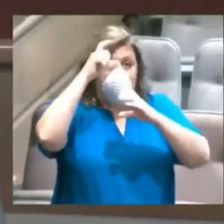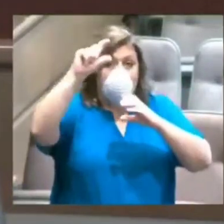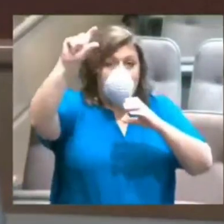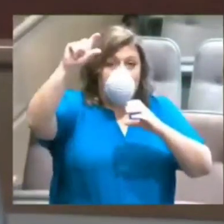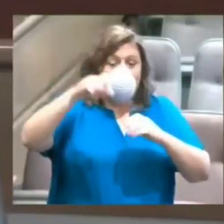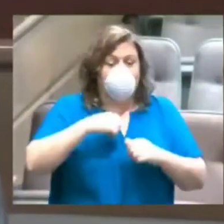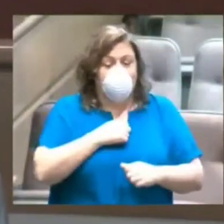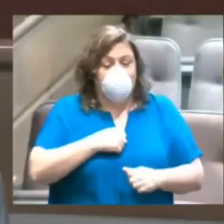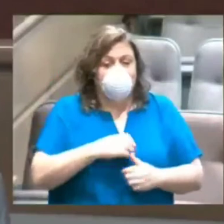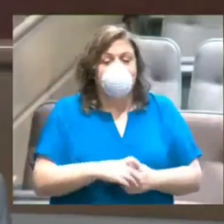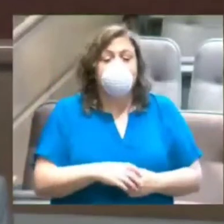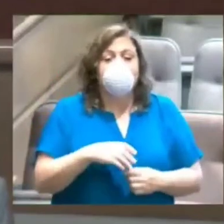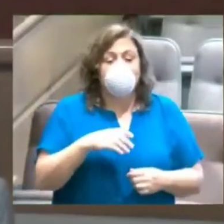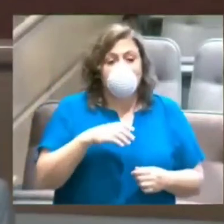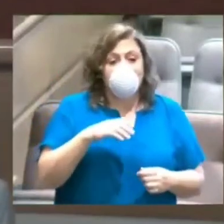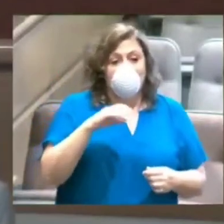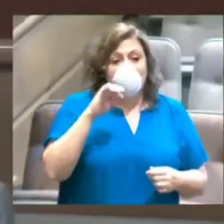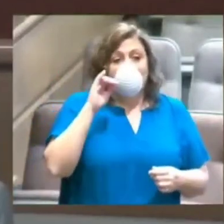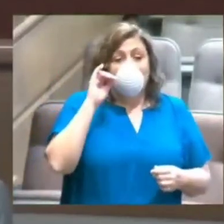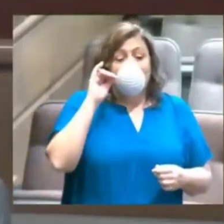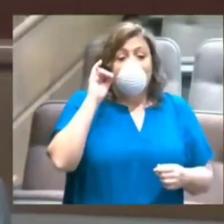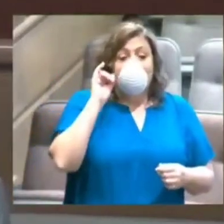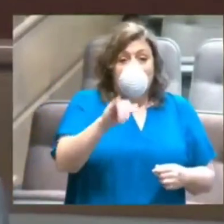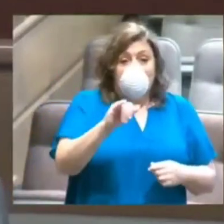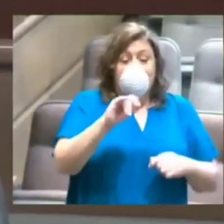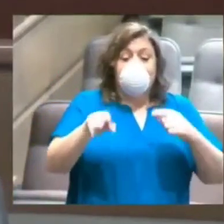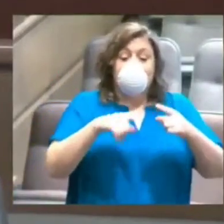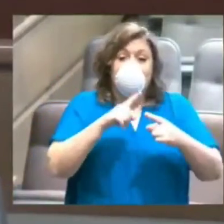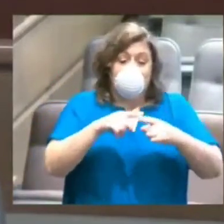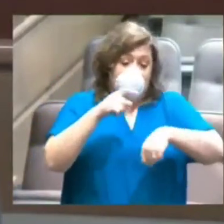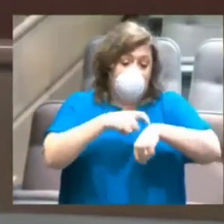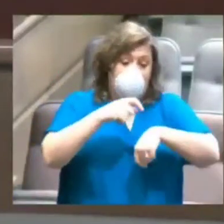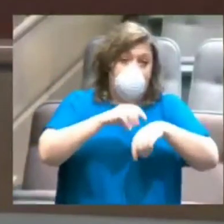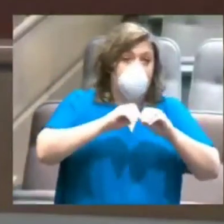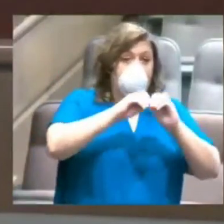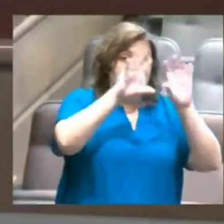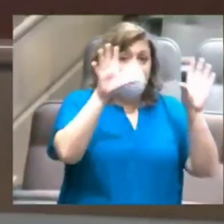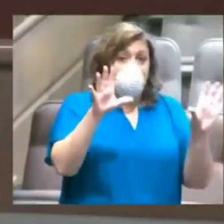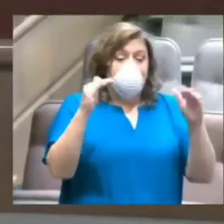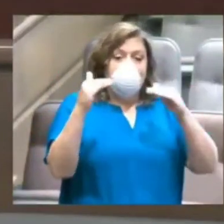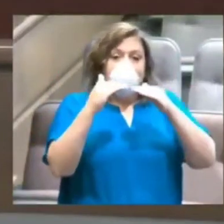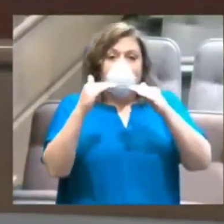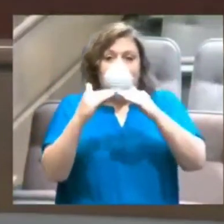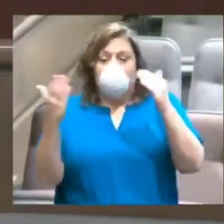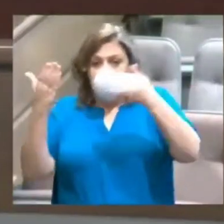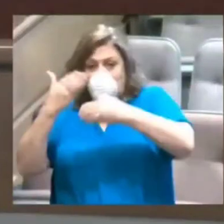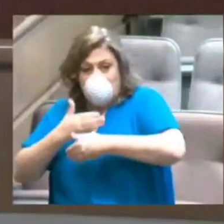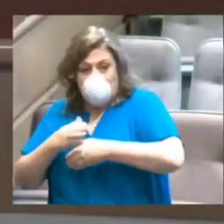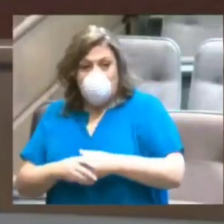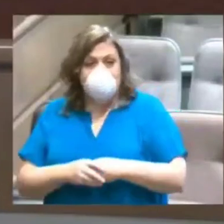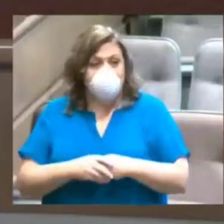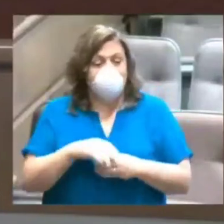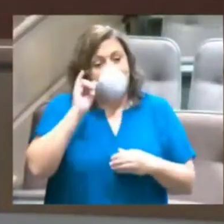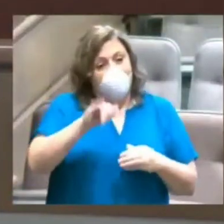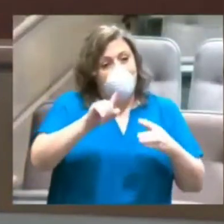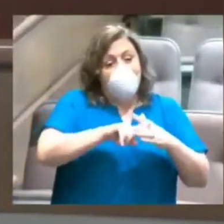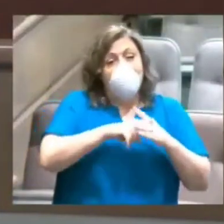each year when the time of light is equal to the time of darkness. It marks the beginning of